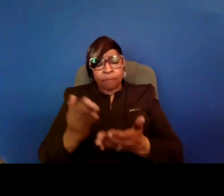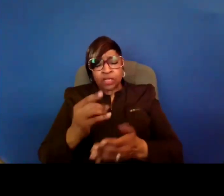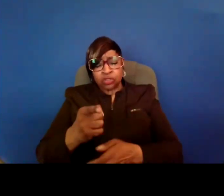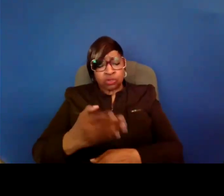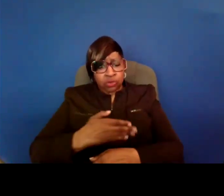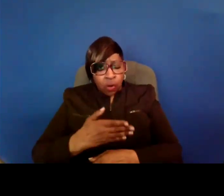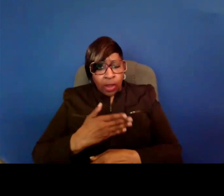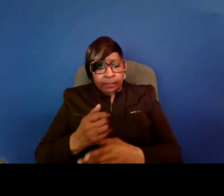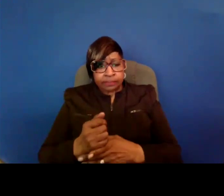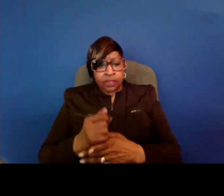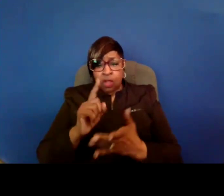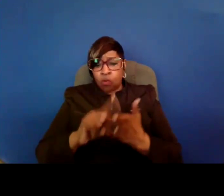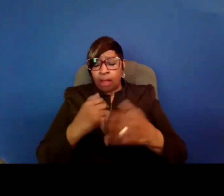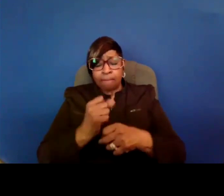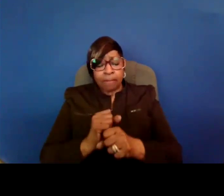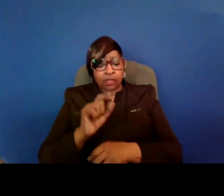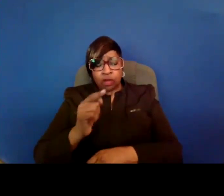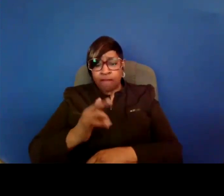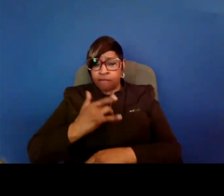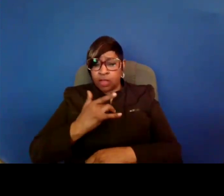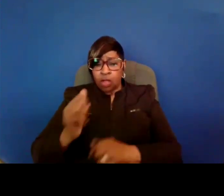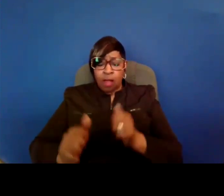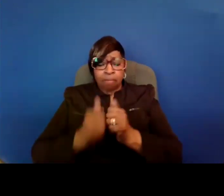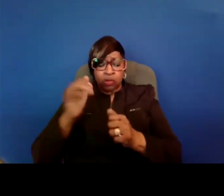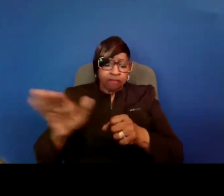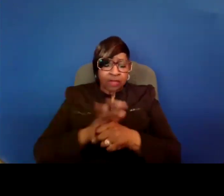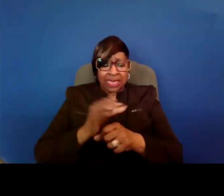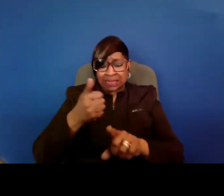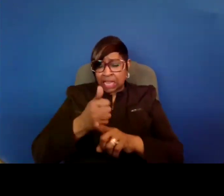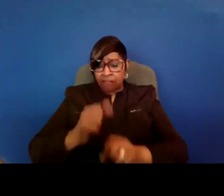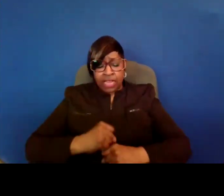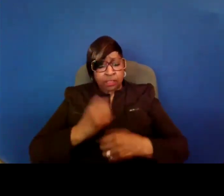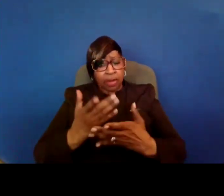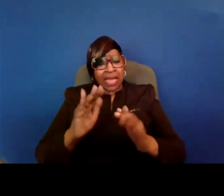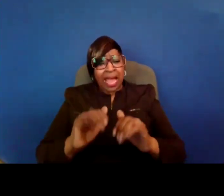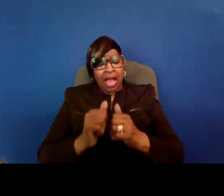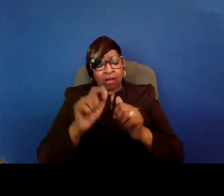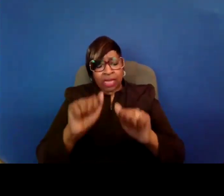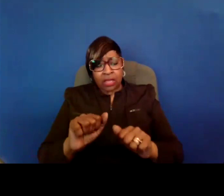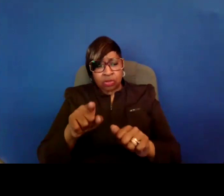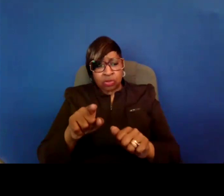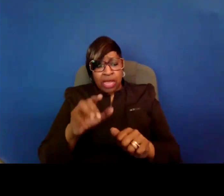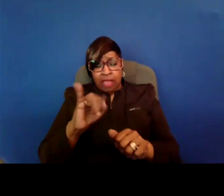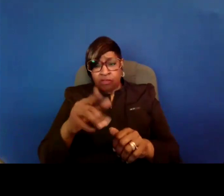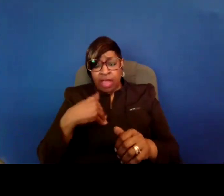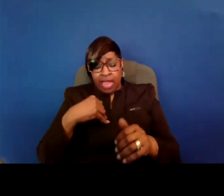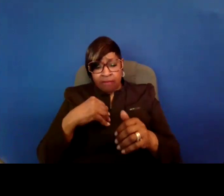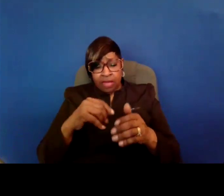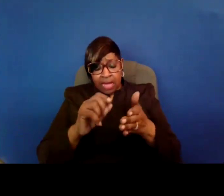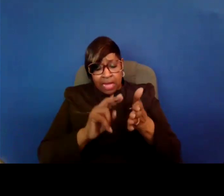what makes you feel most fully self-expressed, how can you weave, if you have a highlighter